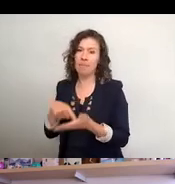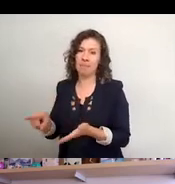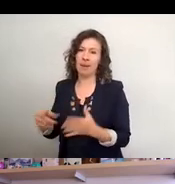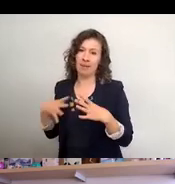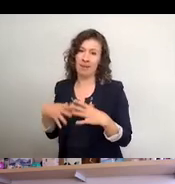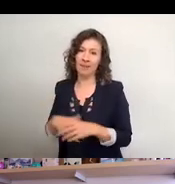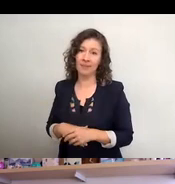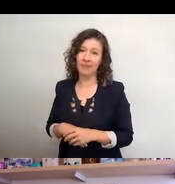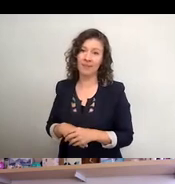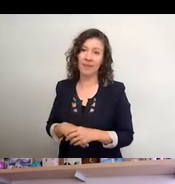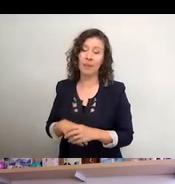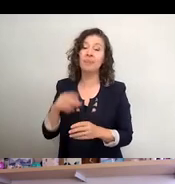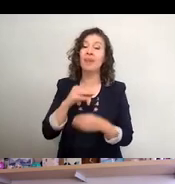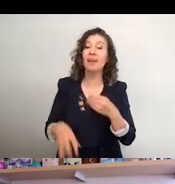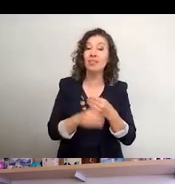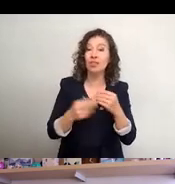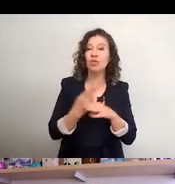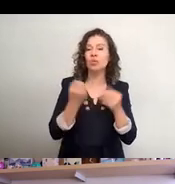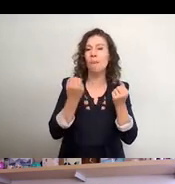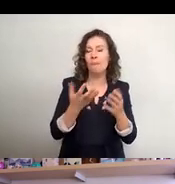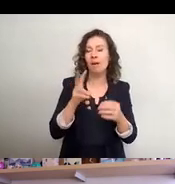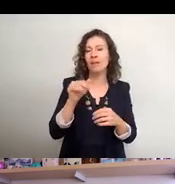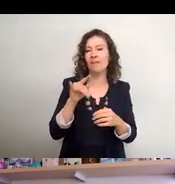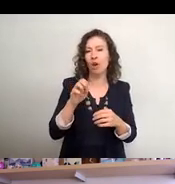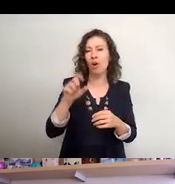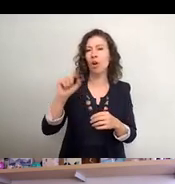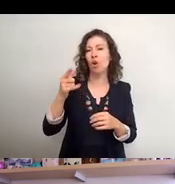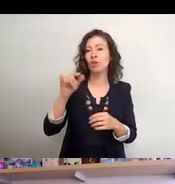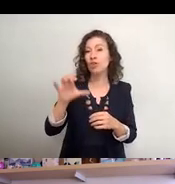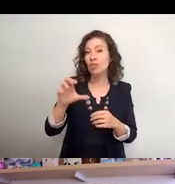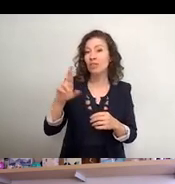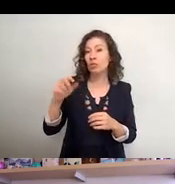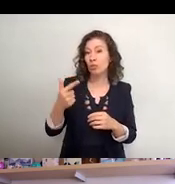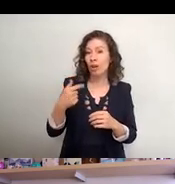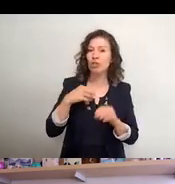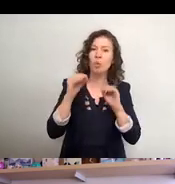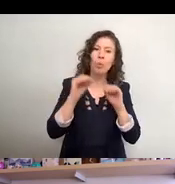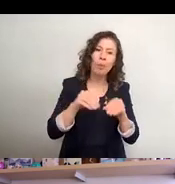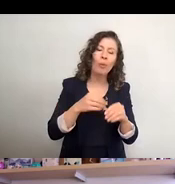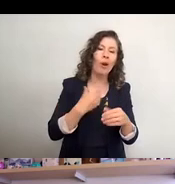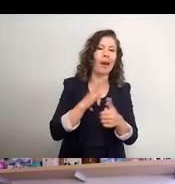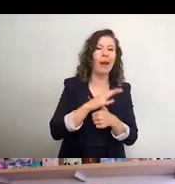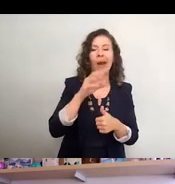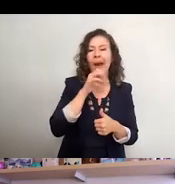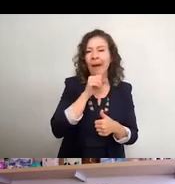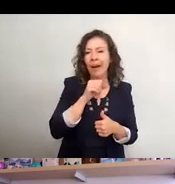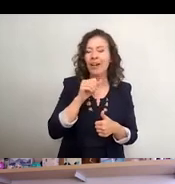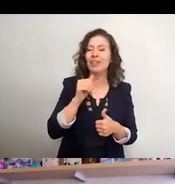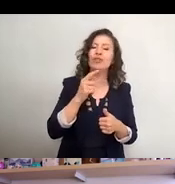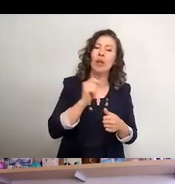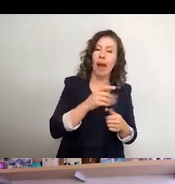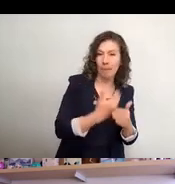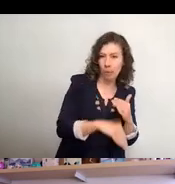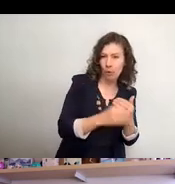And then additionally, using a multivariate logistic regression, we put in income to needs, infant age, gestational age at birth,